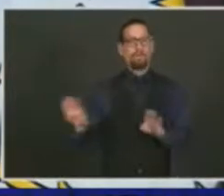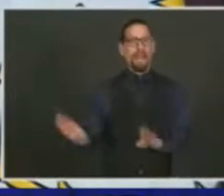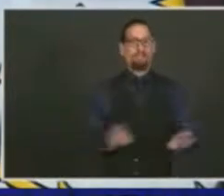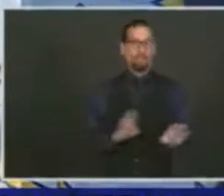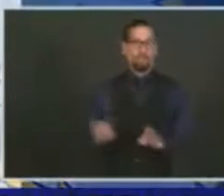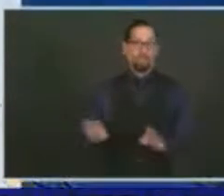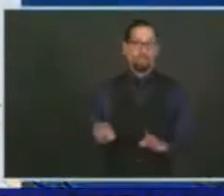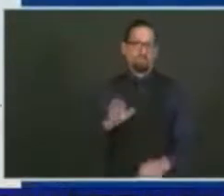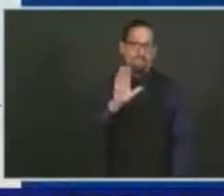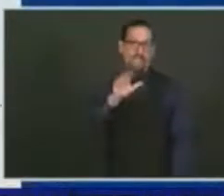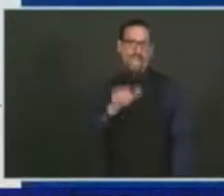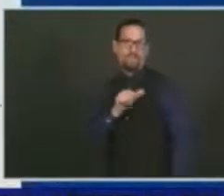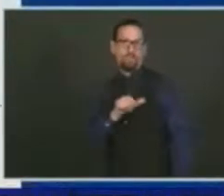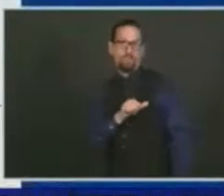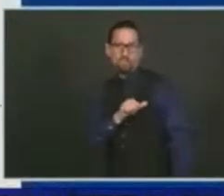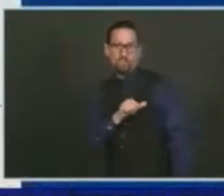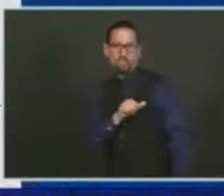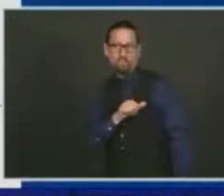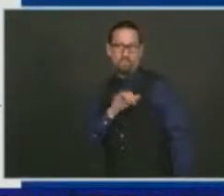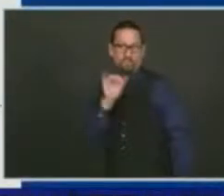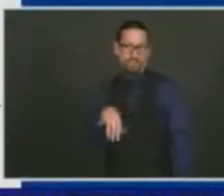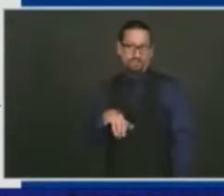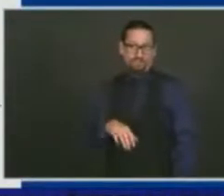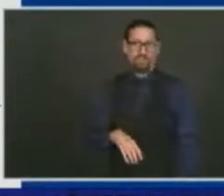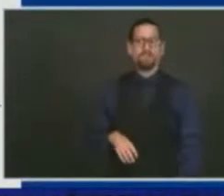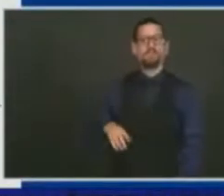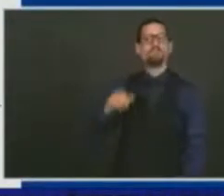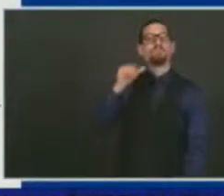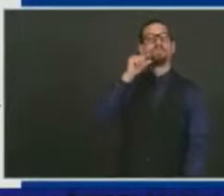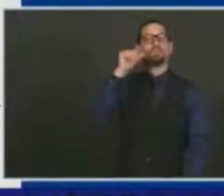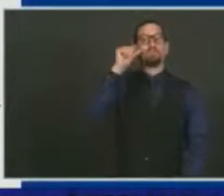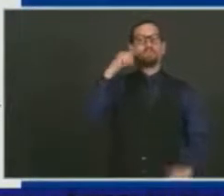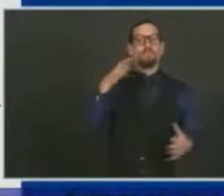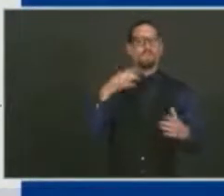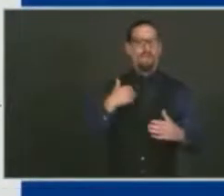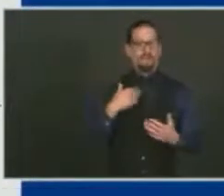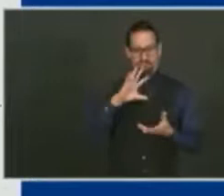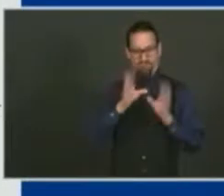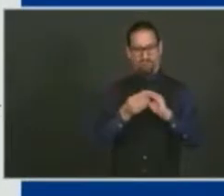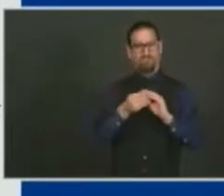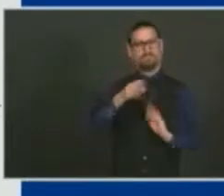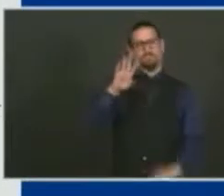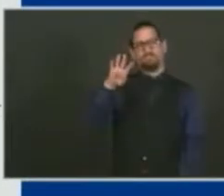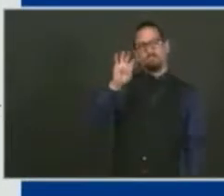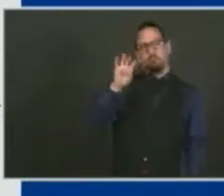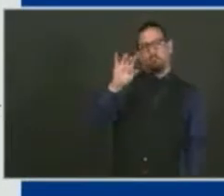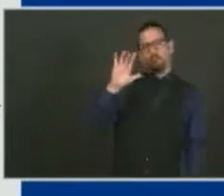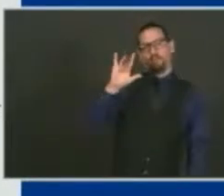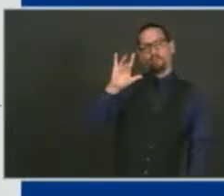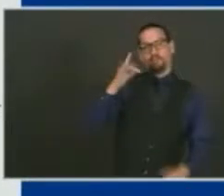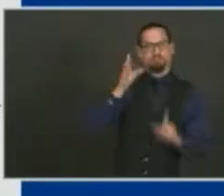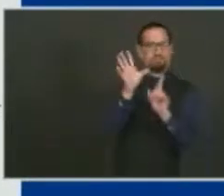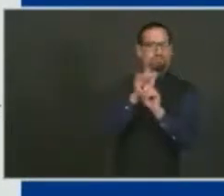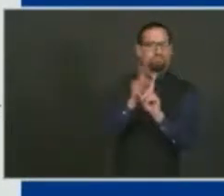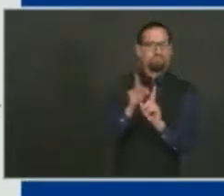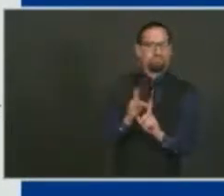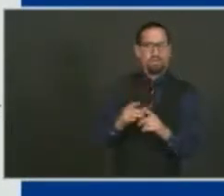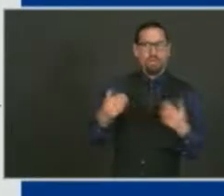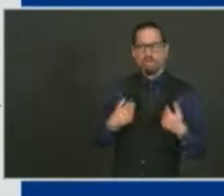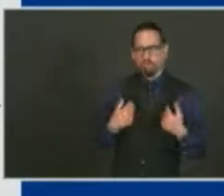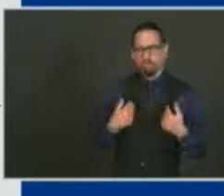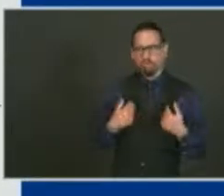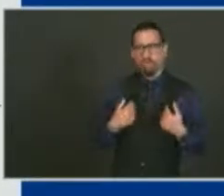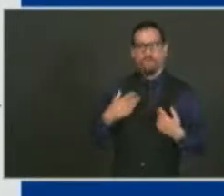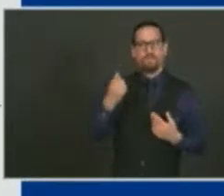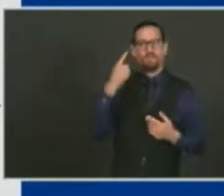Yesterday, we had 425 new cases out of about 13,000 tests for a percent positive of